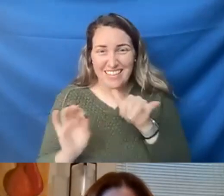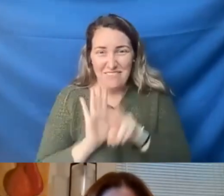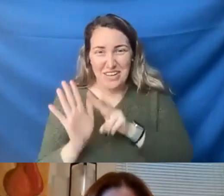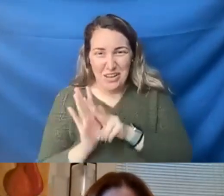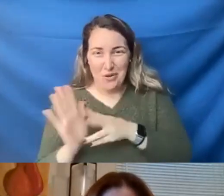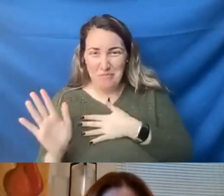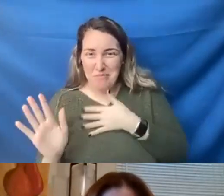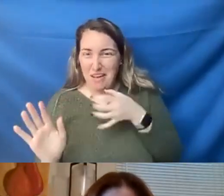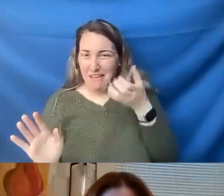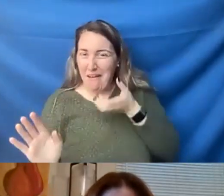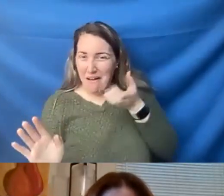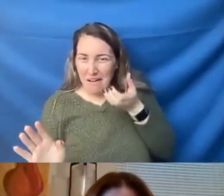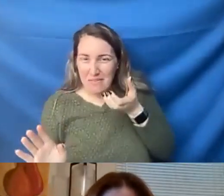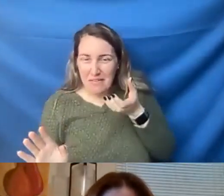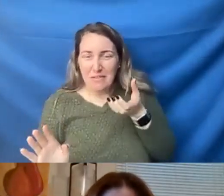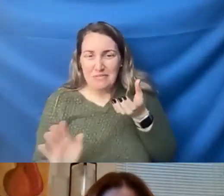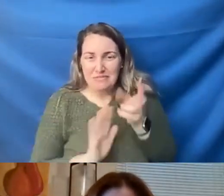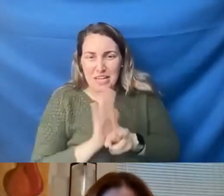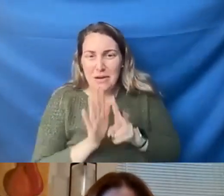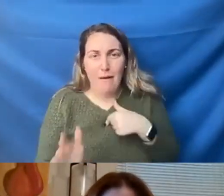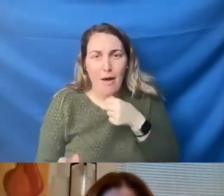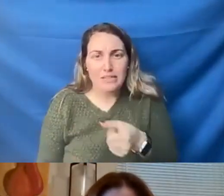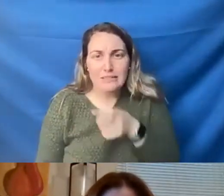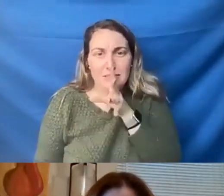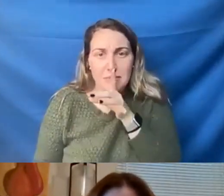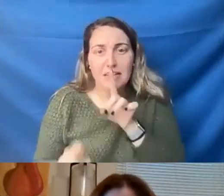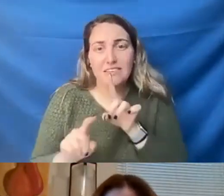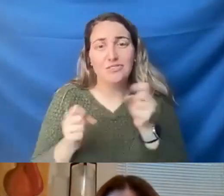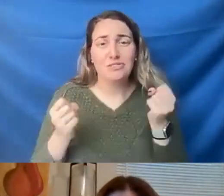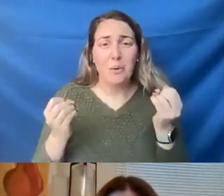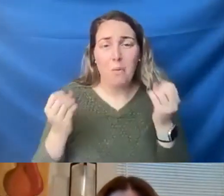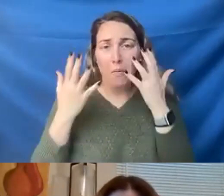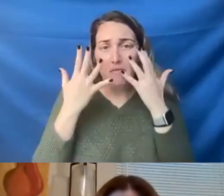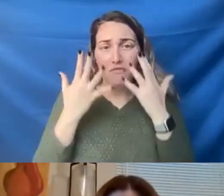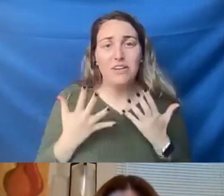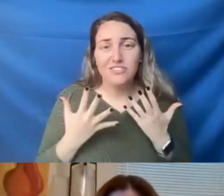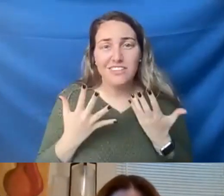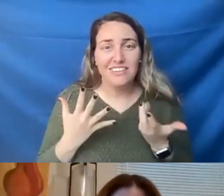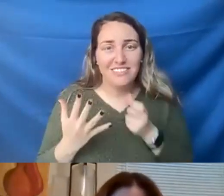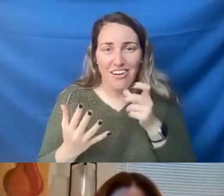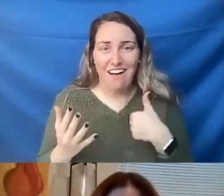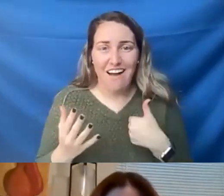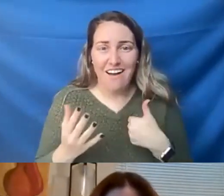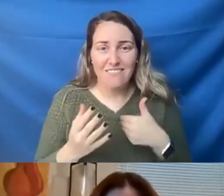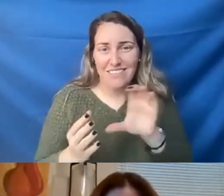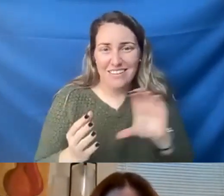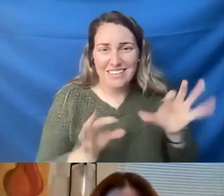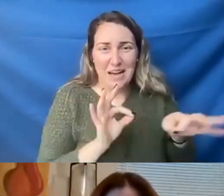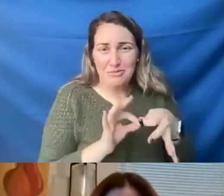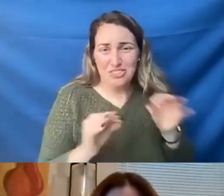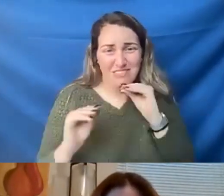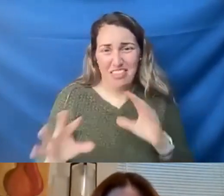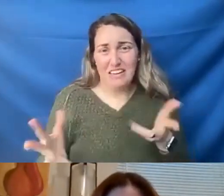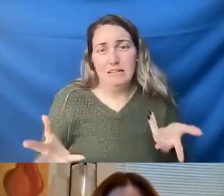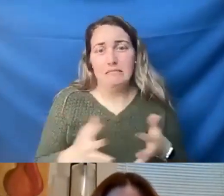video. So unfortunately, I don't have it captioned. I don't have anything else like that.